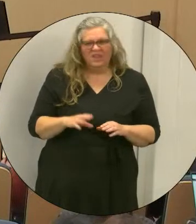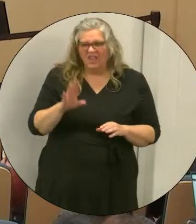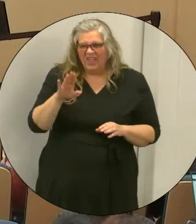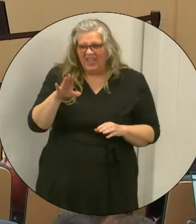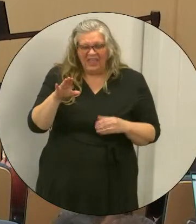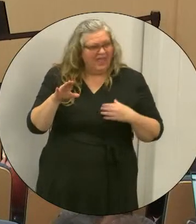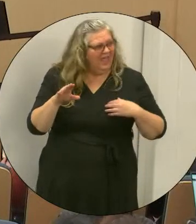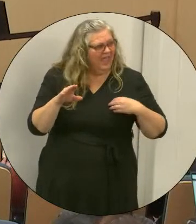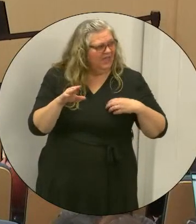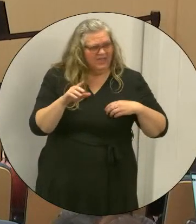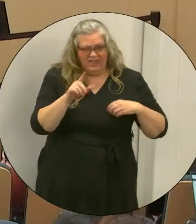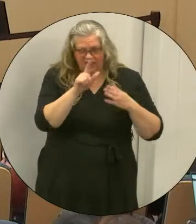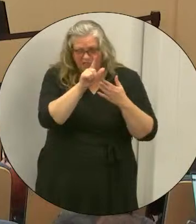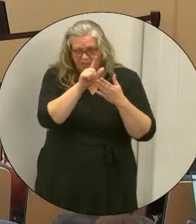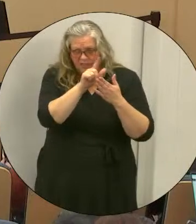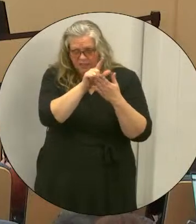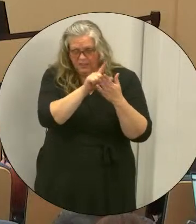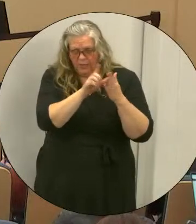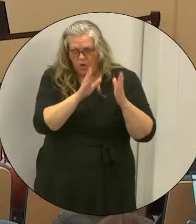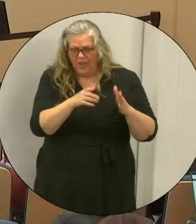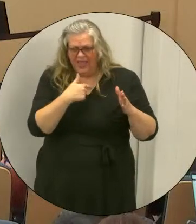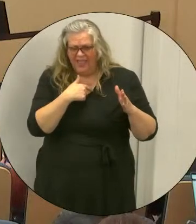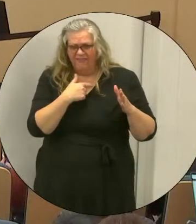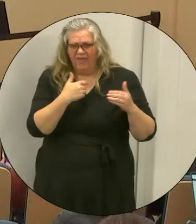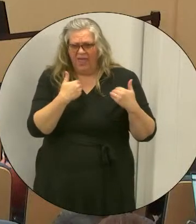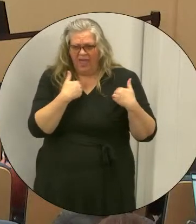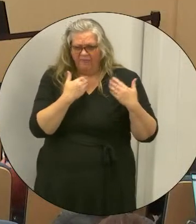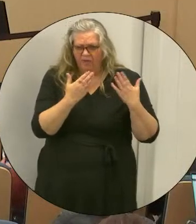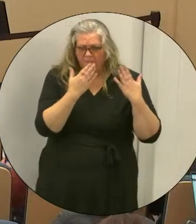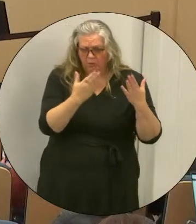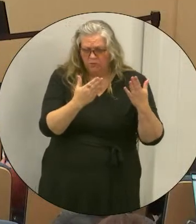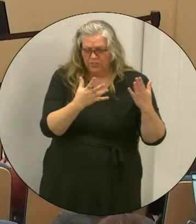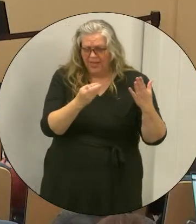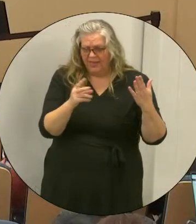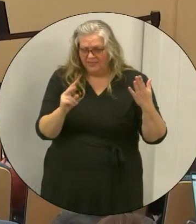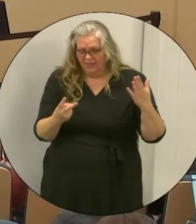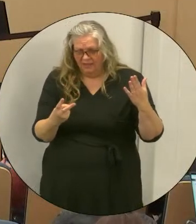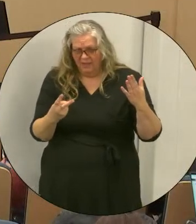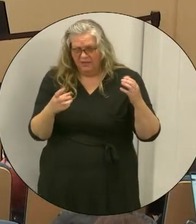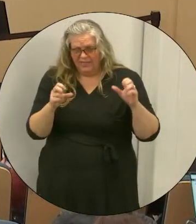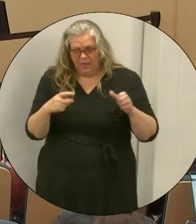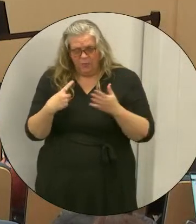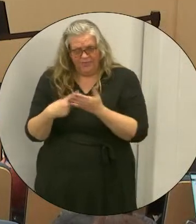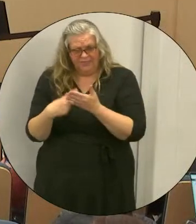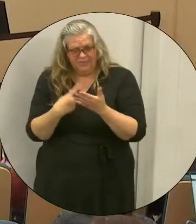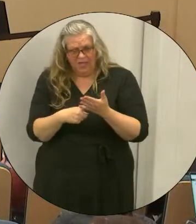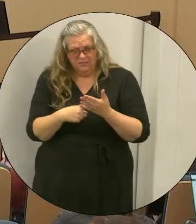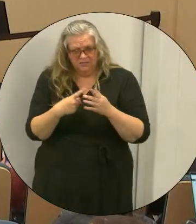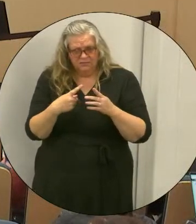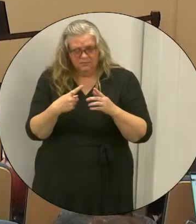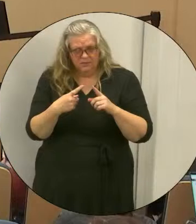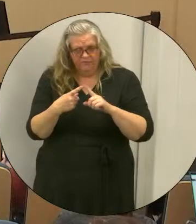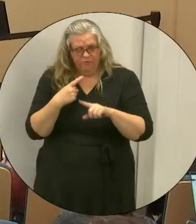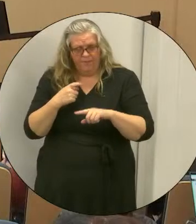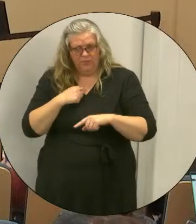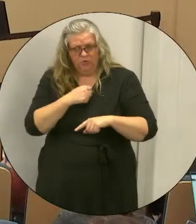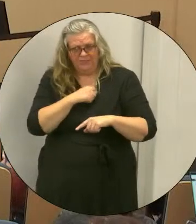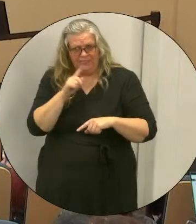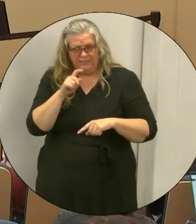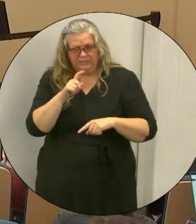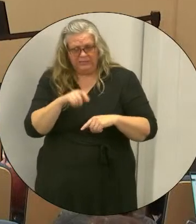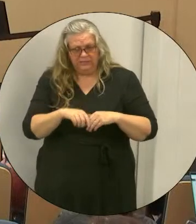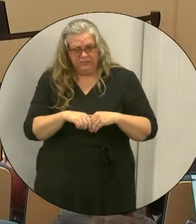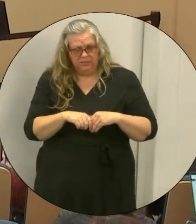for legal counsel, if I take a motion and a second, can I take discussion from the trustees?